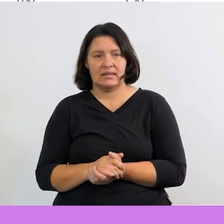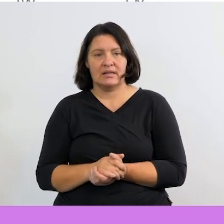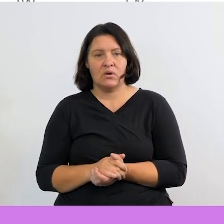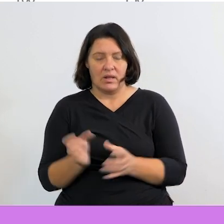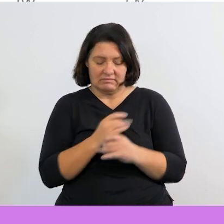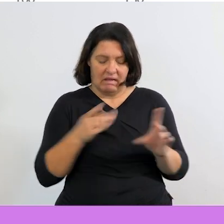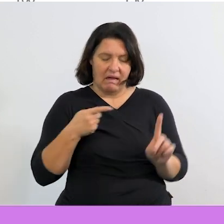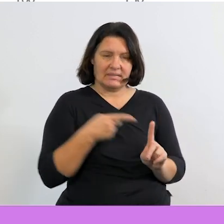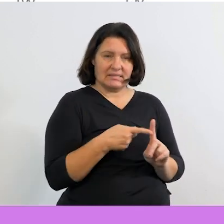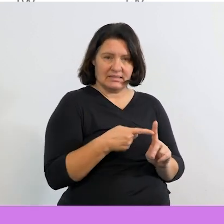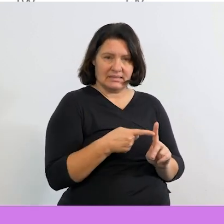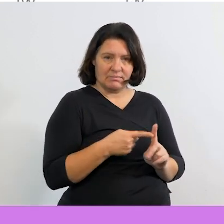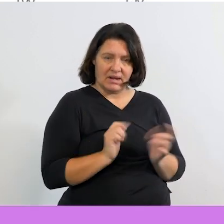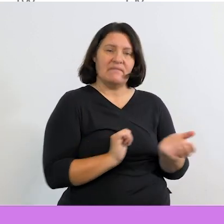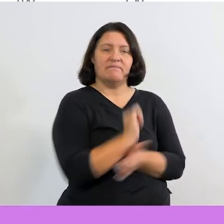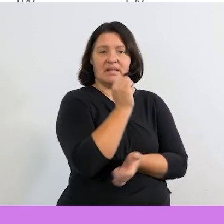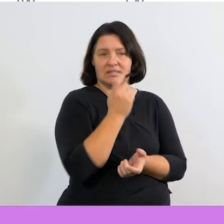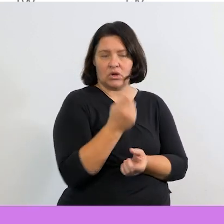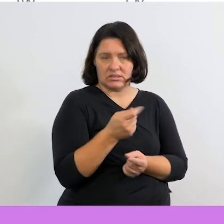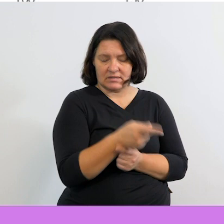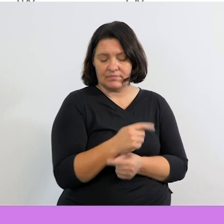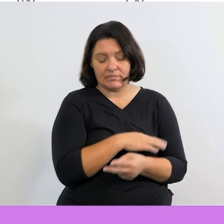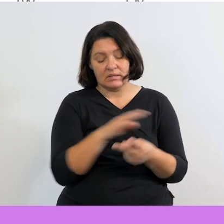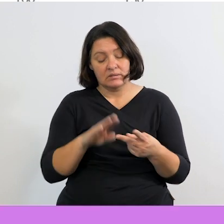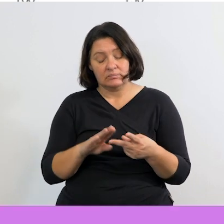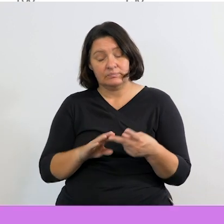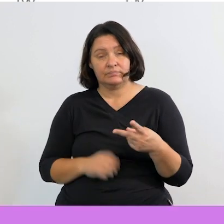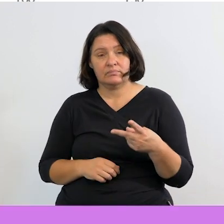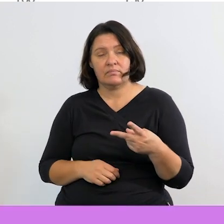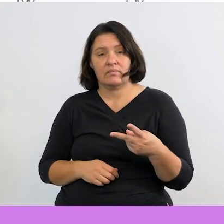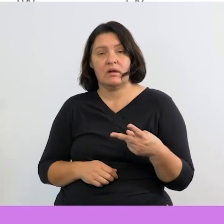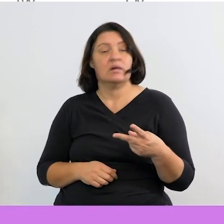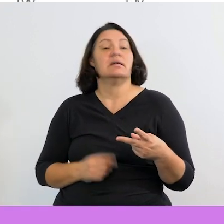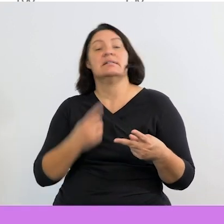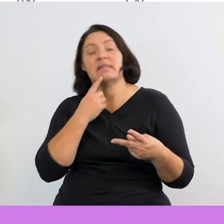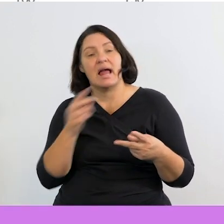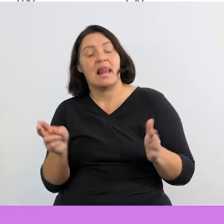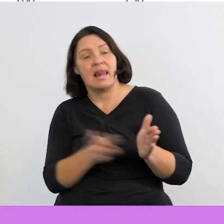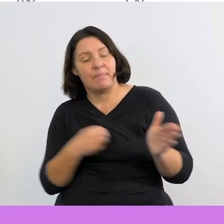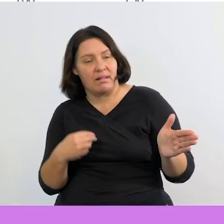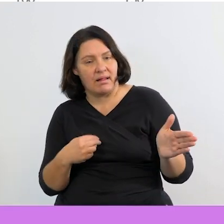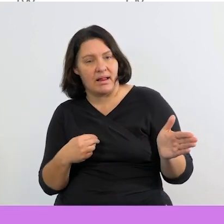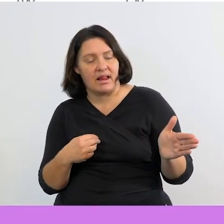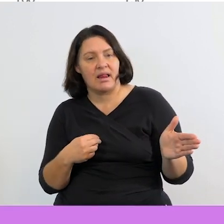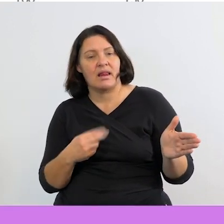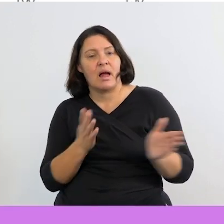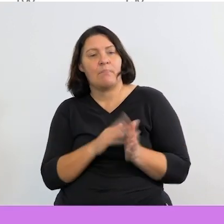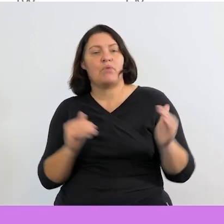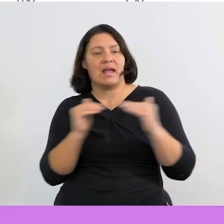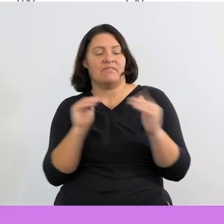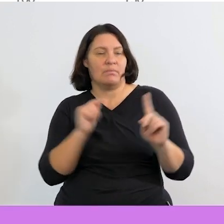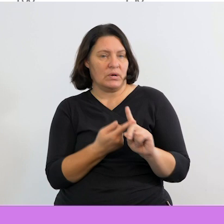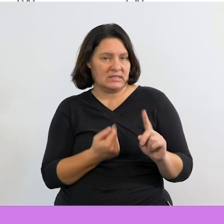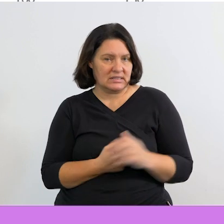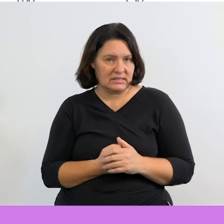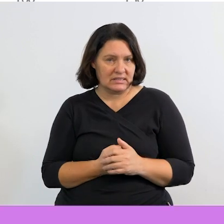this graph is starting. Okay, so let's look at question number 2. Point 2 says label, right, the